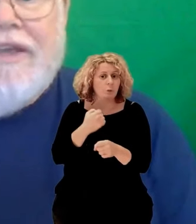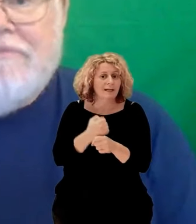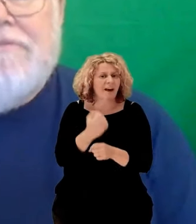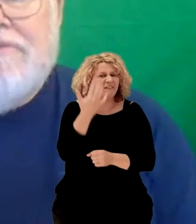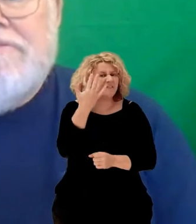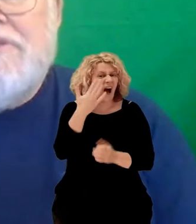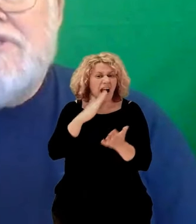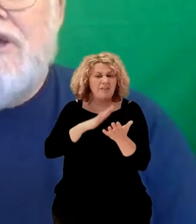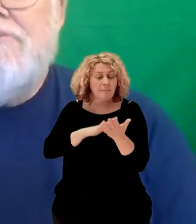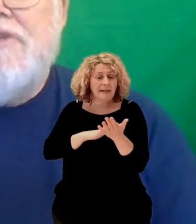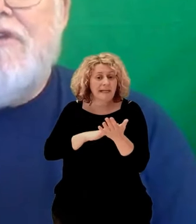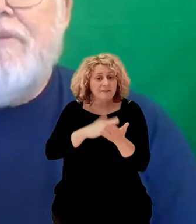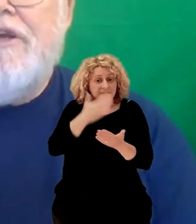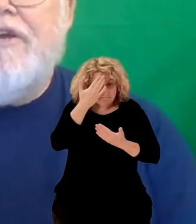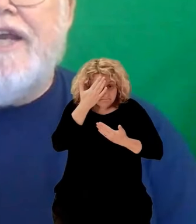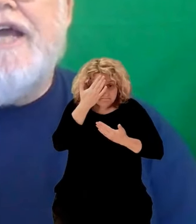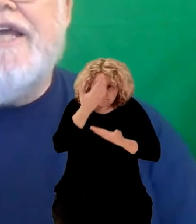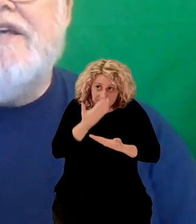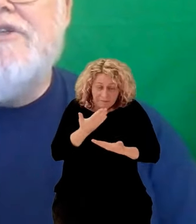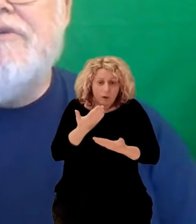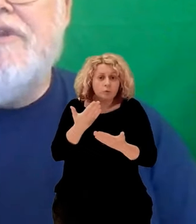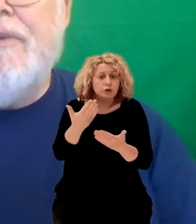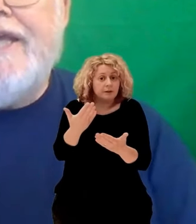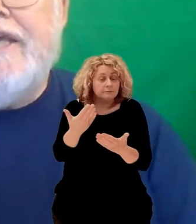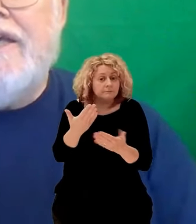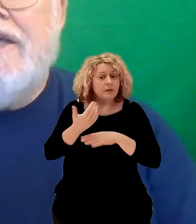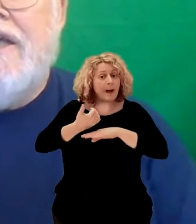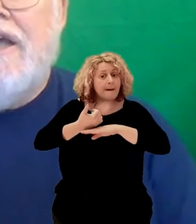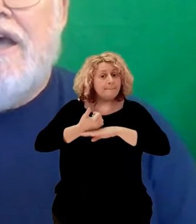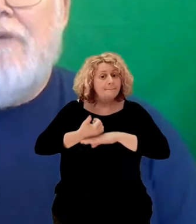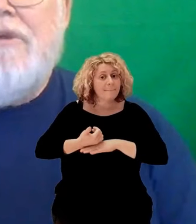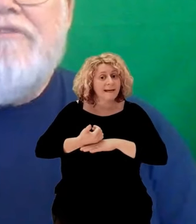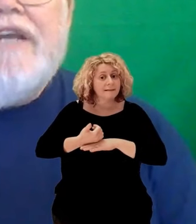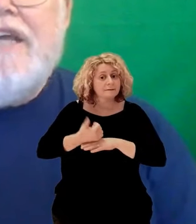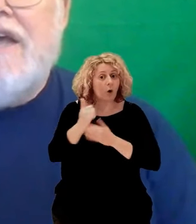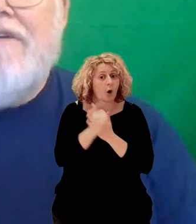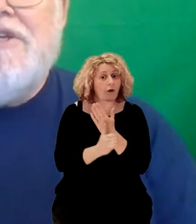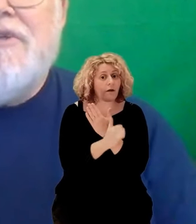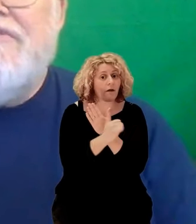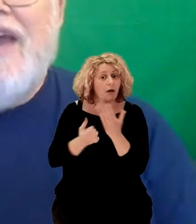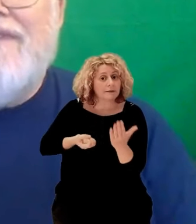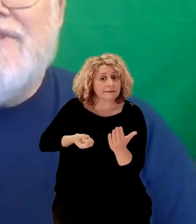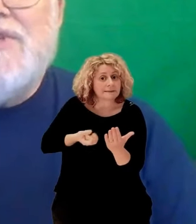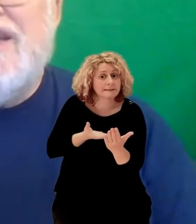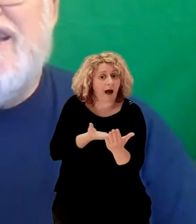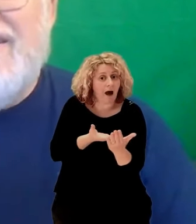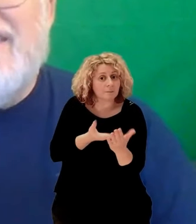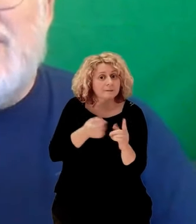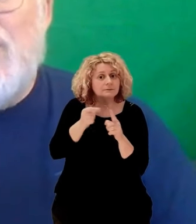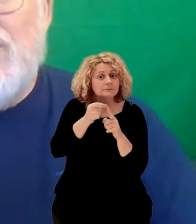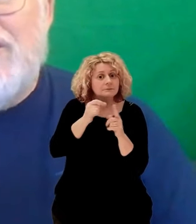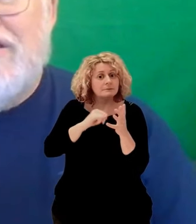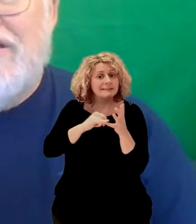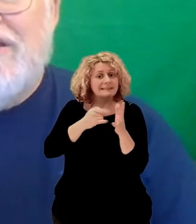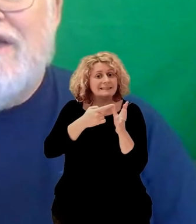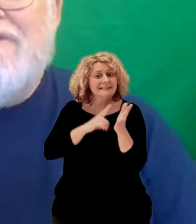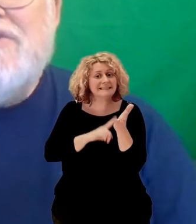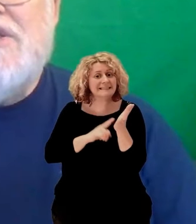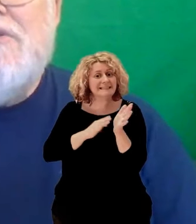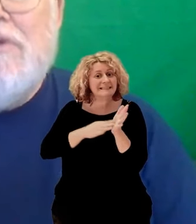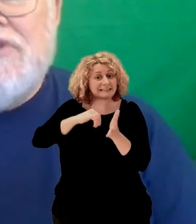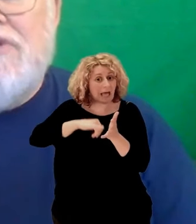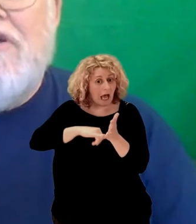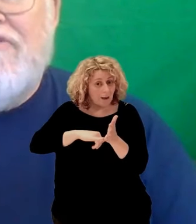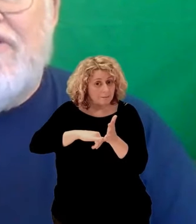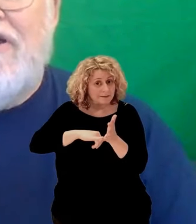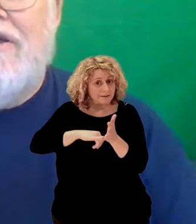just like the Psalms that you've been looking at here during the week. And we'd really encourage you, if you haven't seen it, go and have a look. Go and